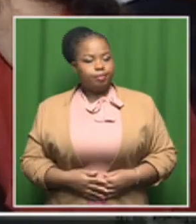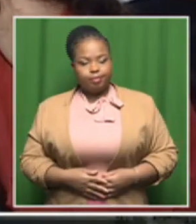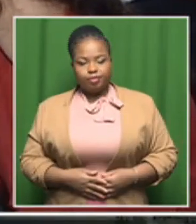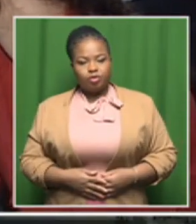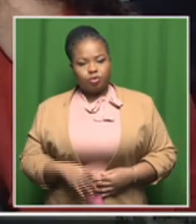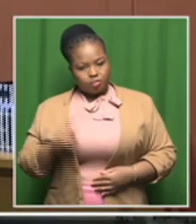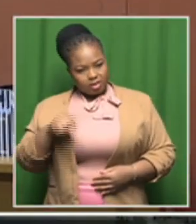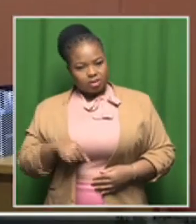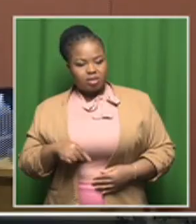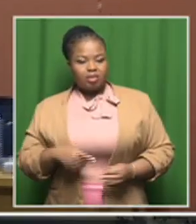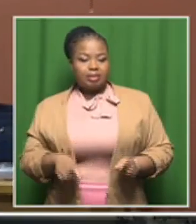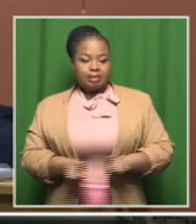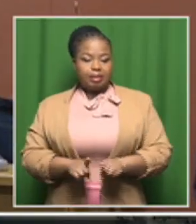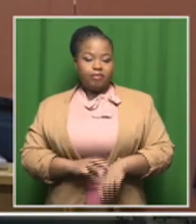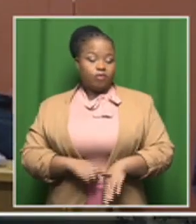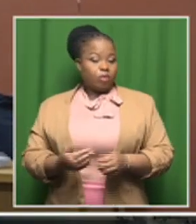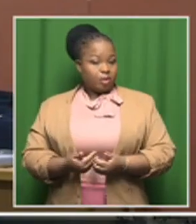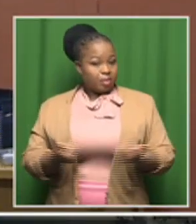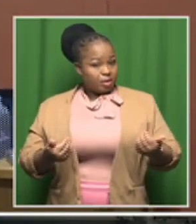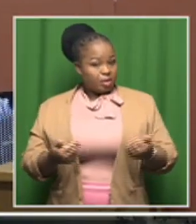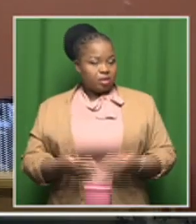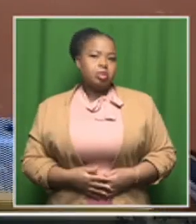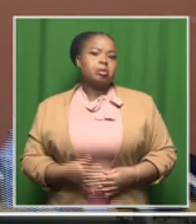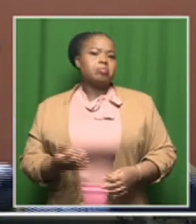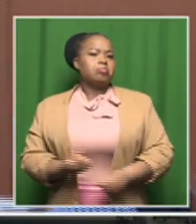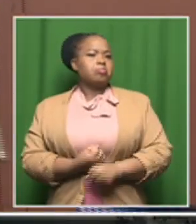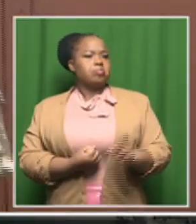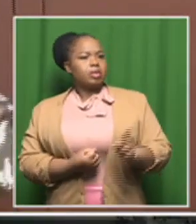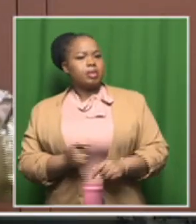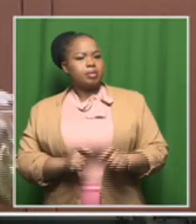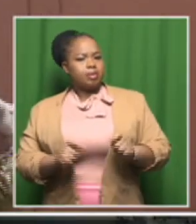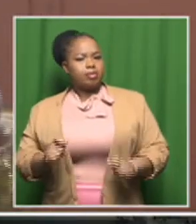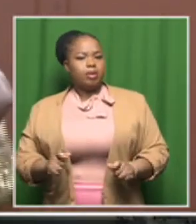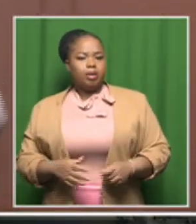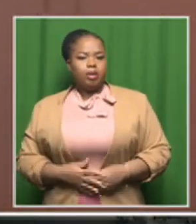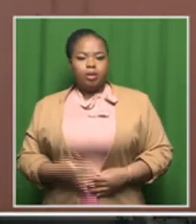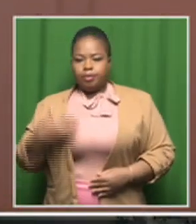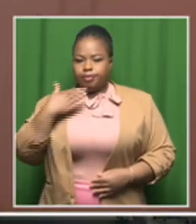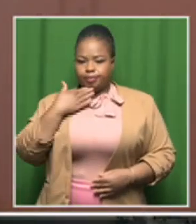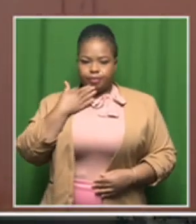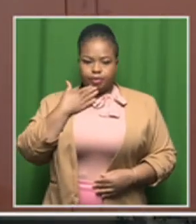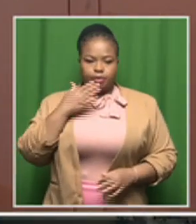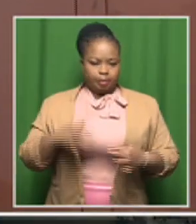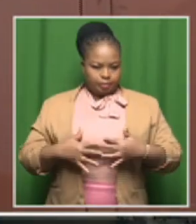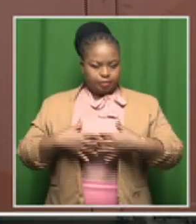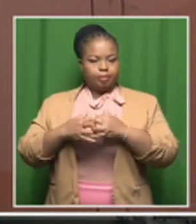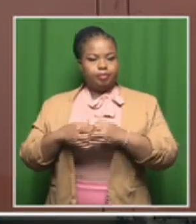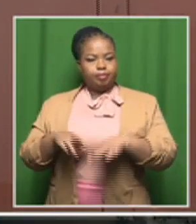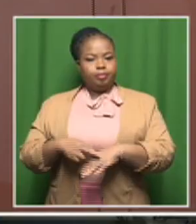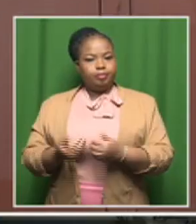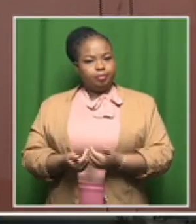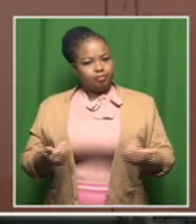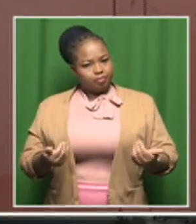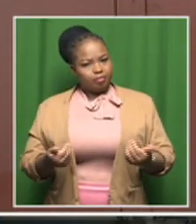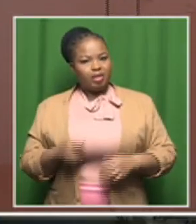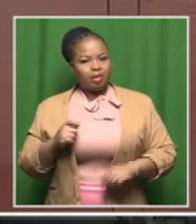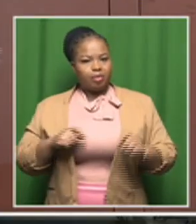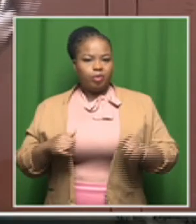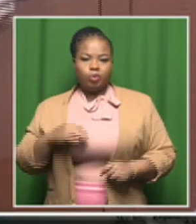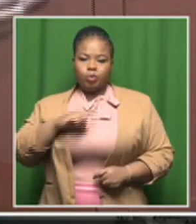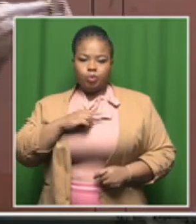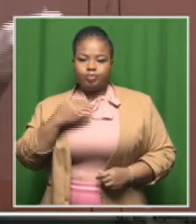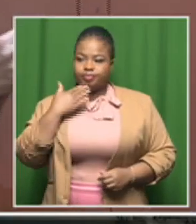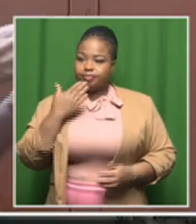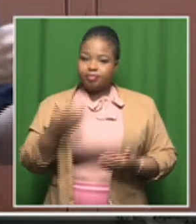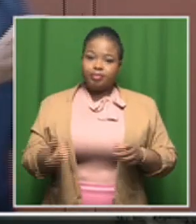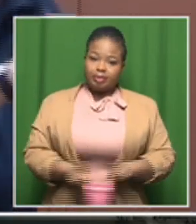confronted by apartheid, I suddenly realized, well, the people behind the structures of apartheid are people who could have been my